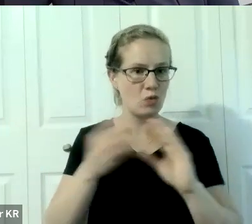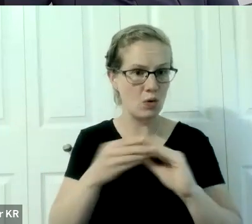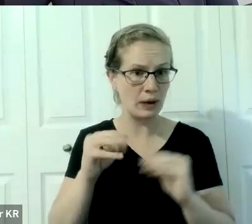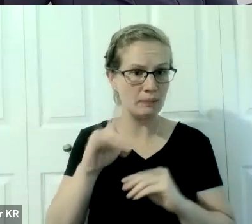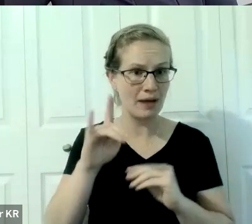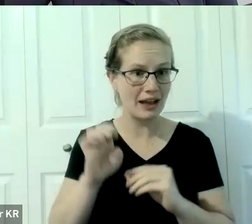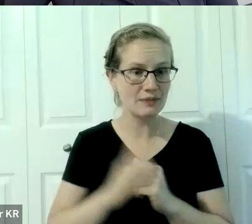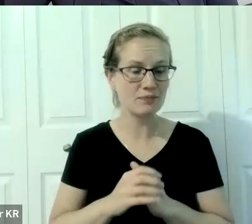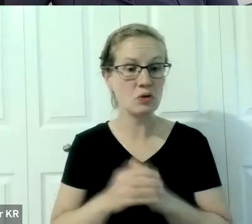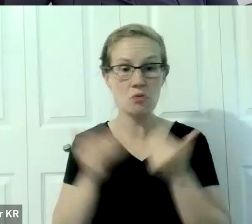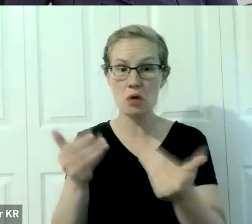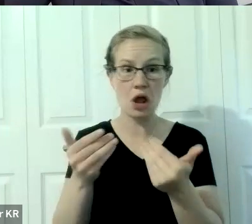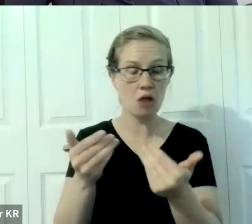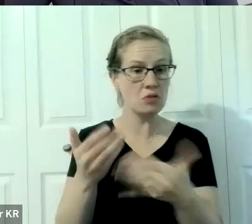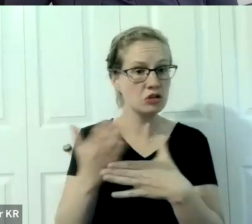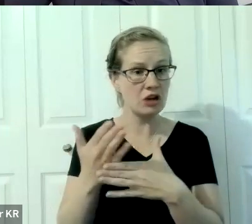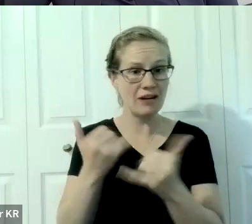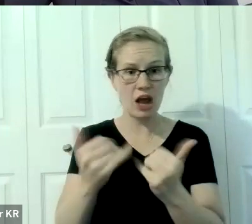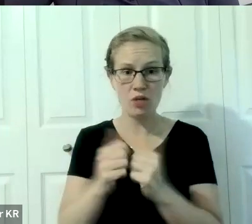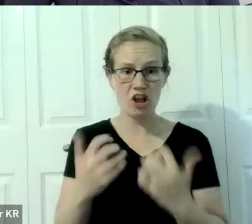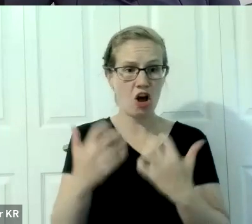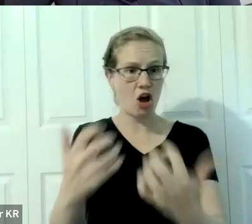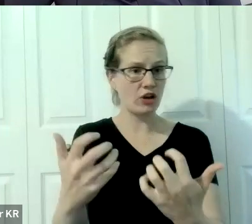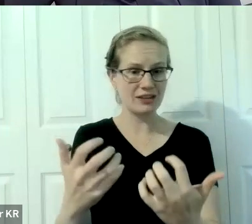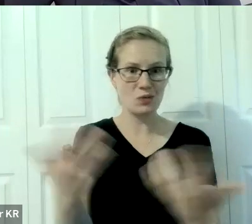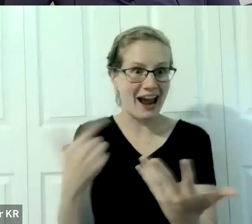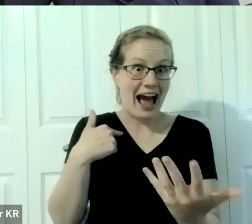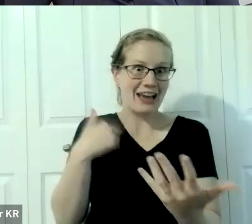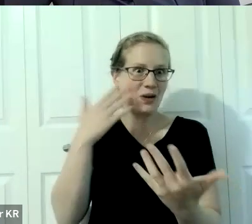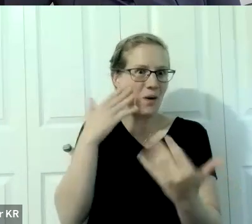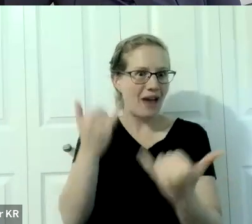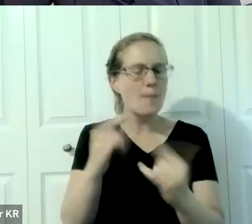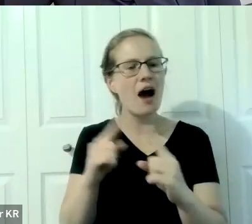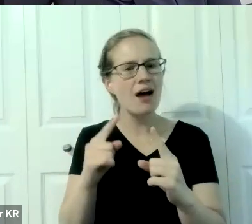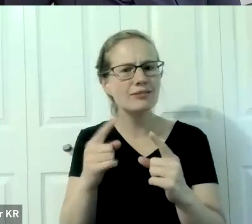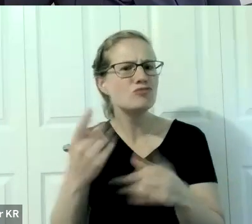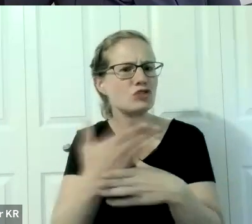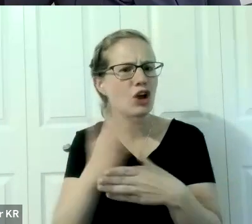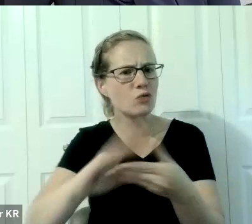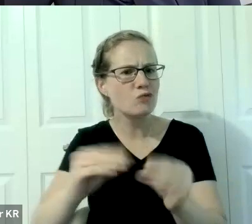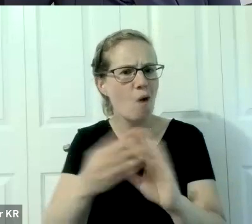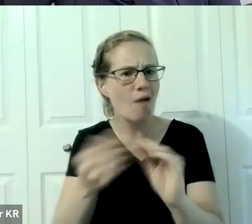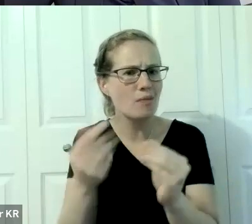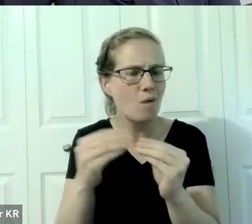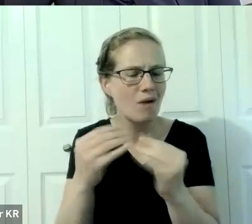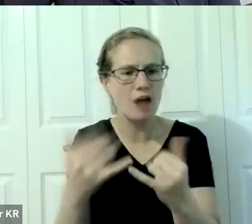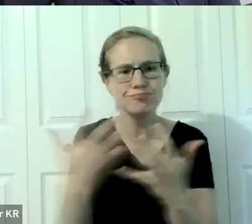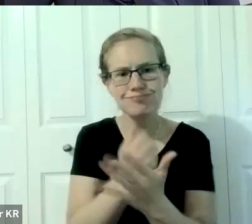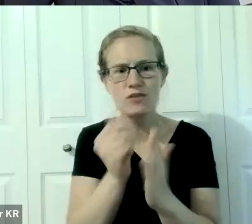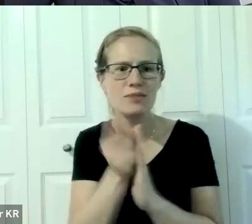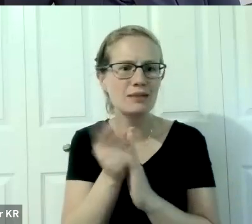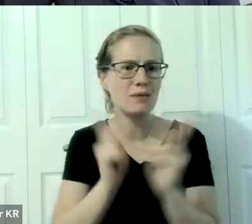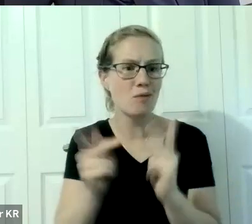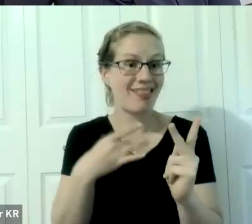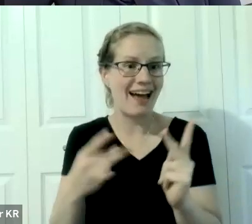So perhaps you could share with the audience what I've come to know and appreciate about your story. And just take a few minutes. People always like to hear